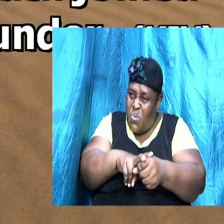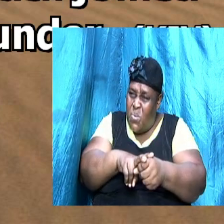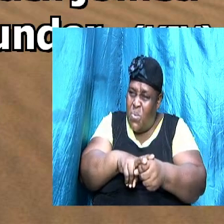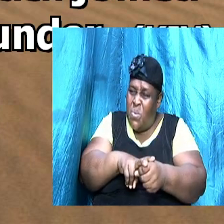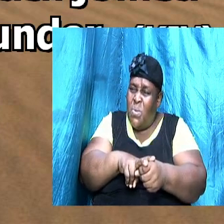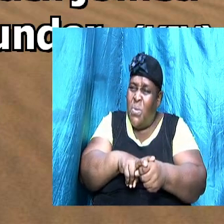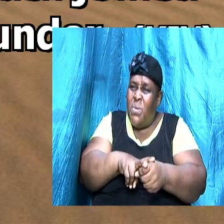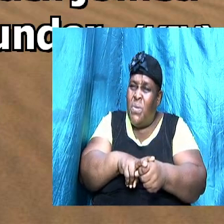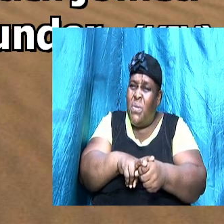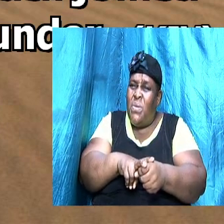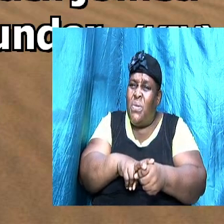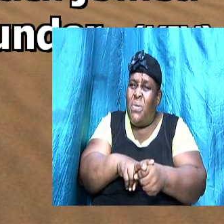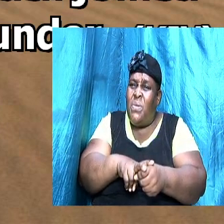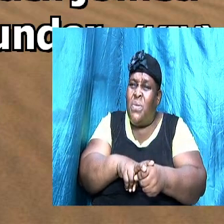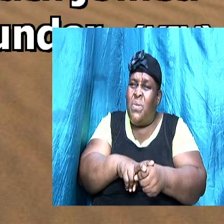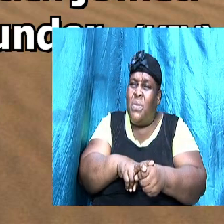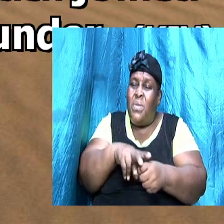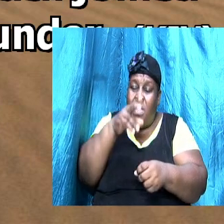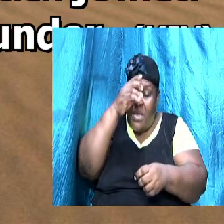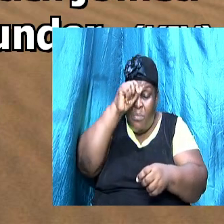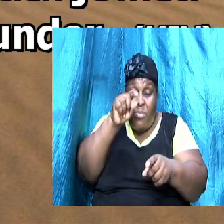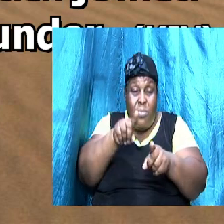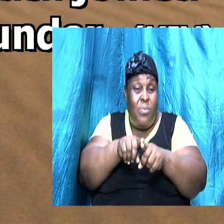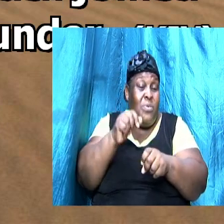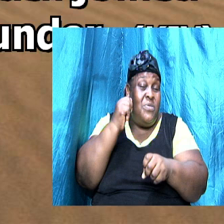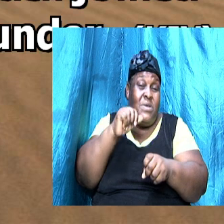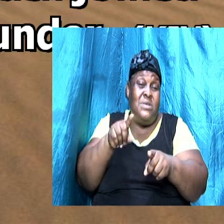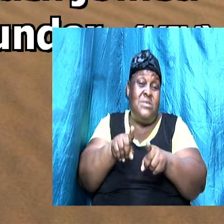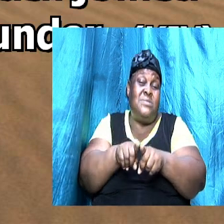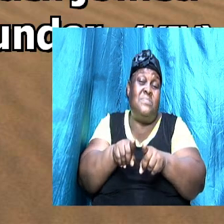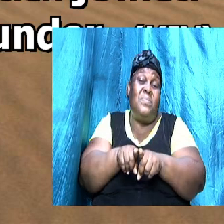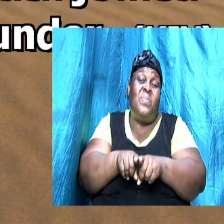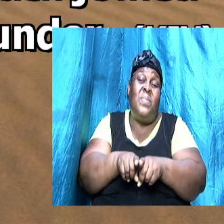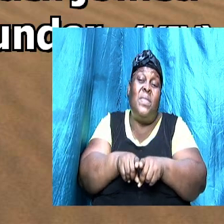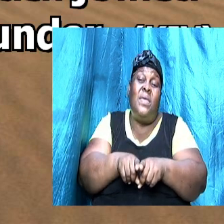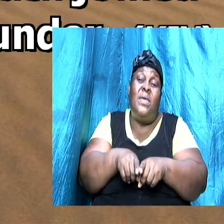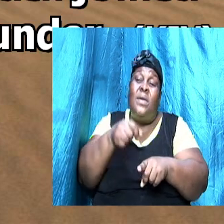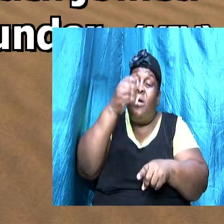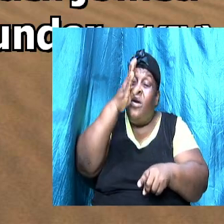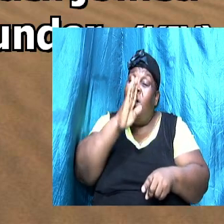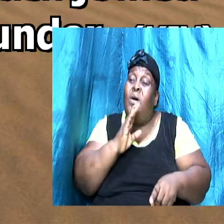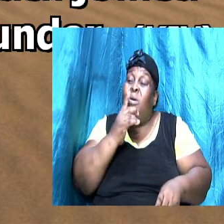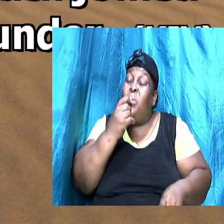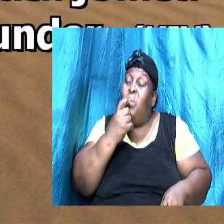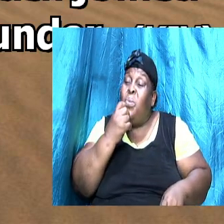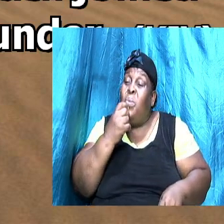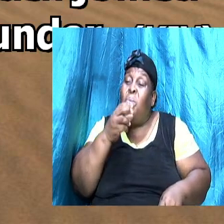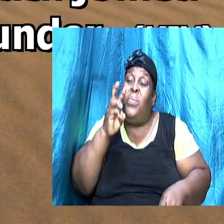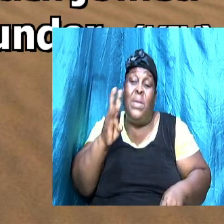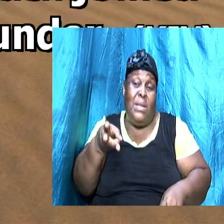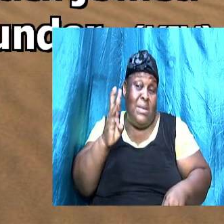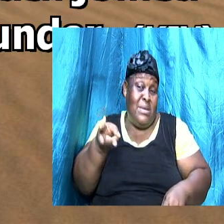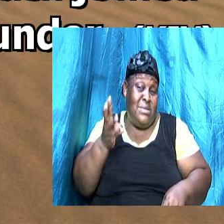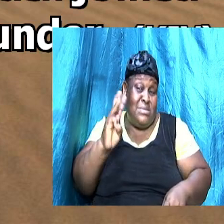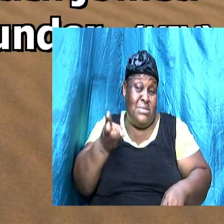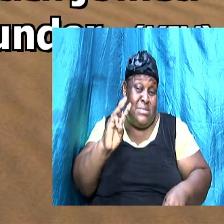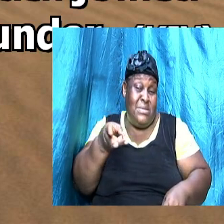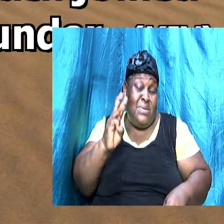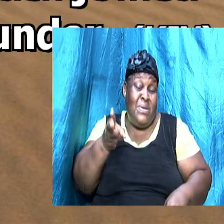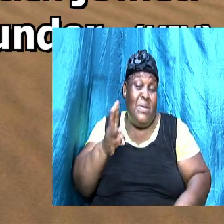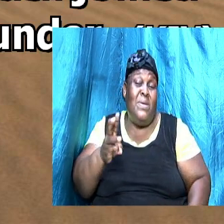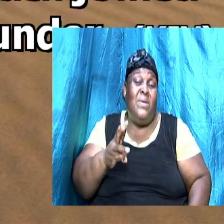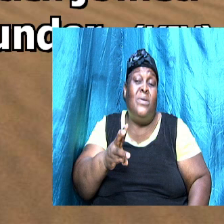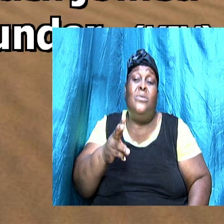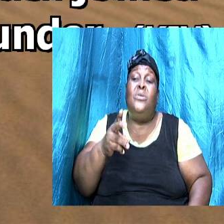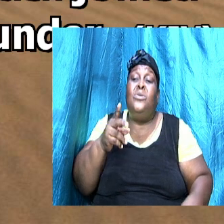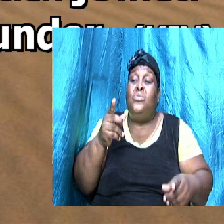sexual union, brothers and sisters, God, who is also there witnessing, he literally